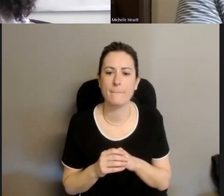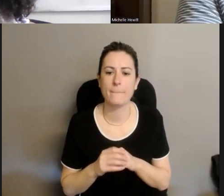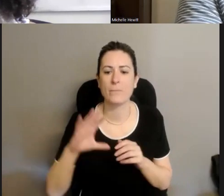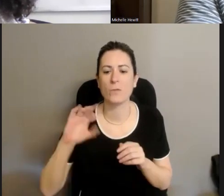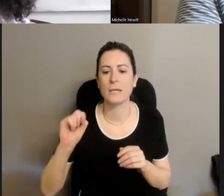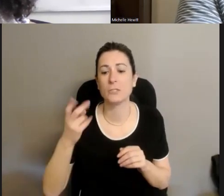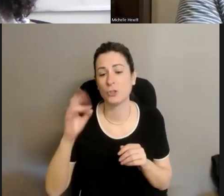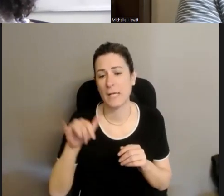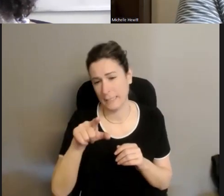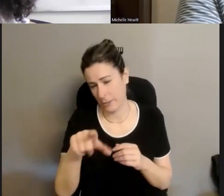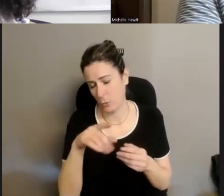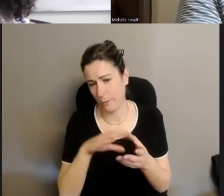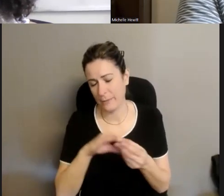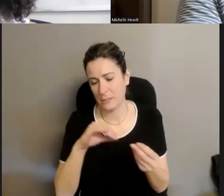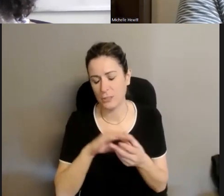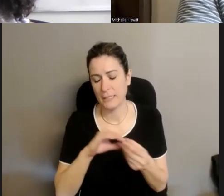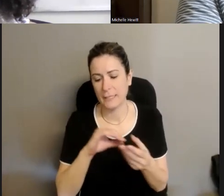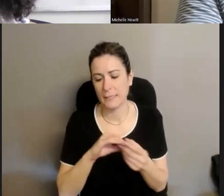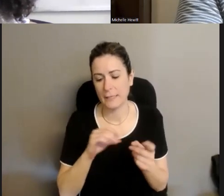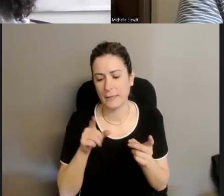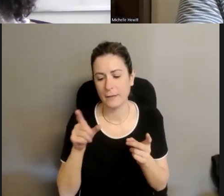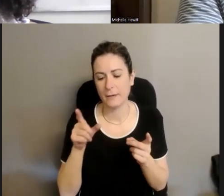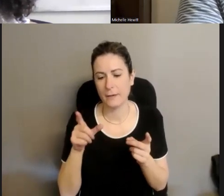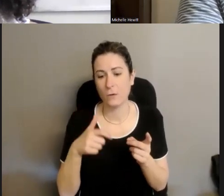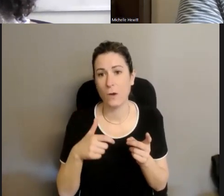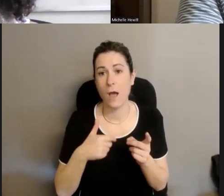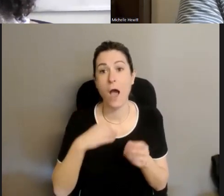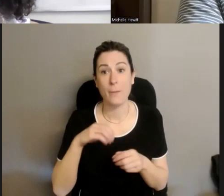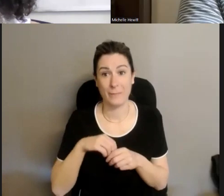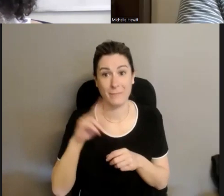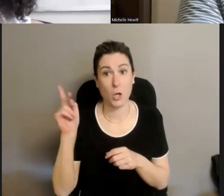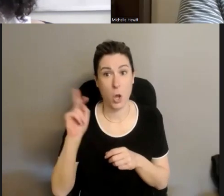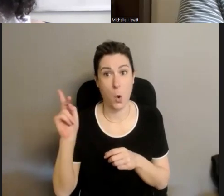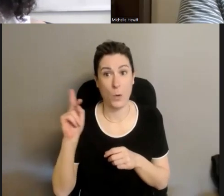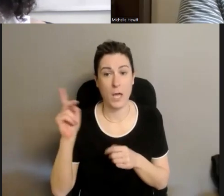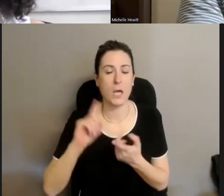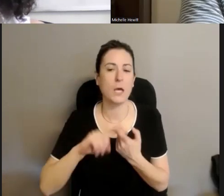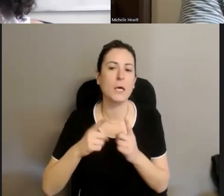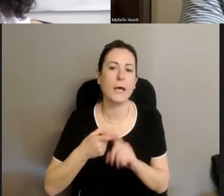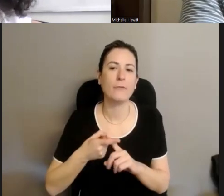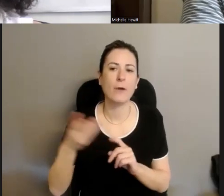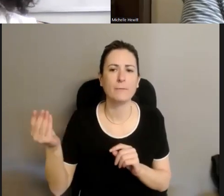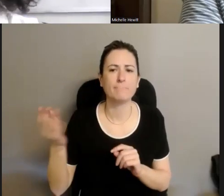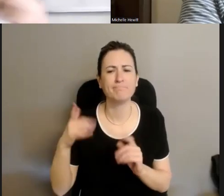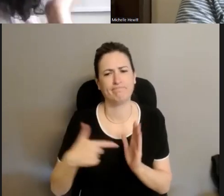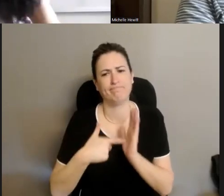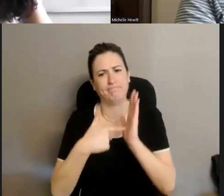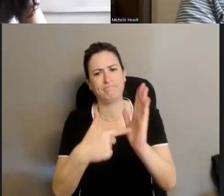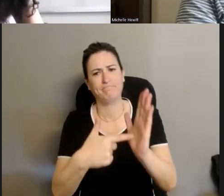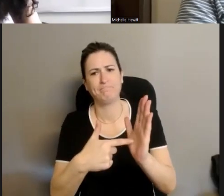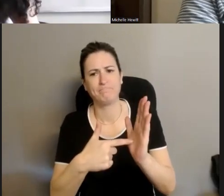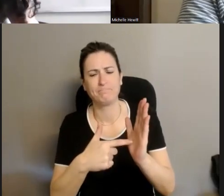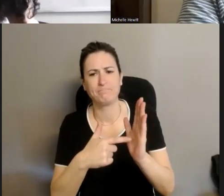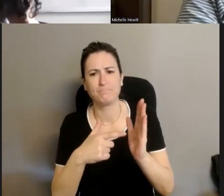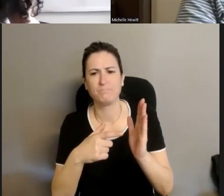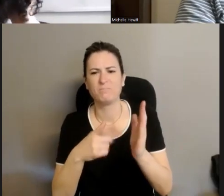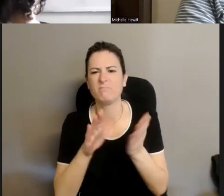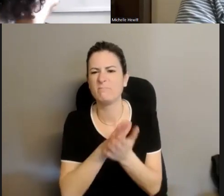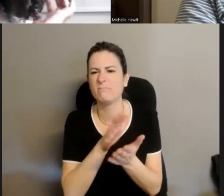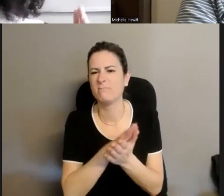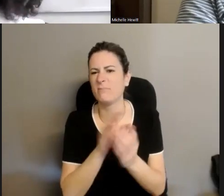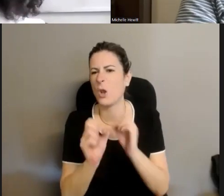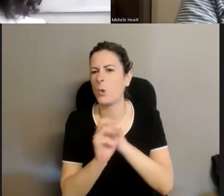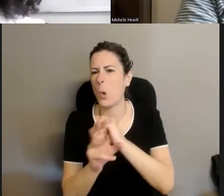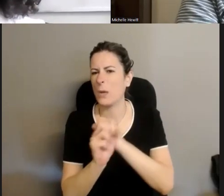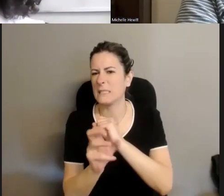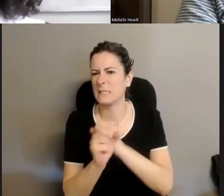Kelowna, a friend pointed out to me, there is a notice in our local library to saying that any people that use